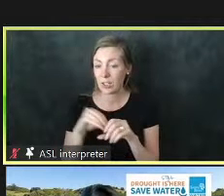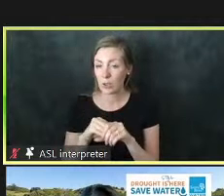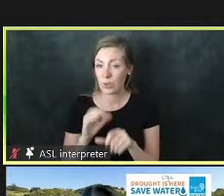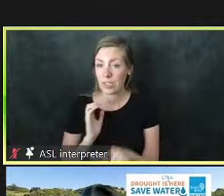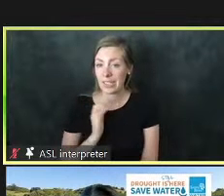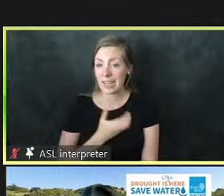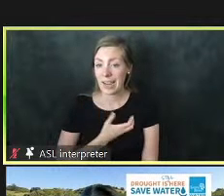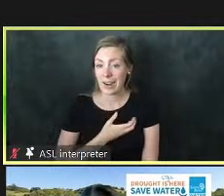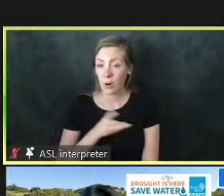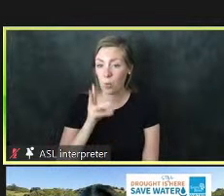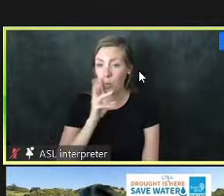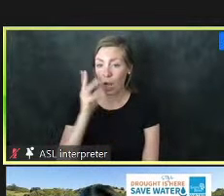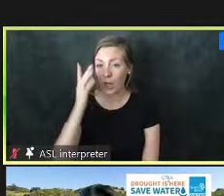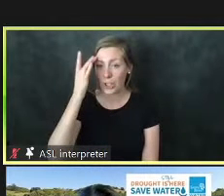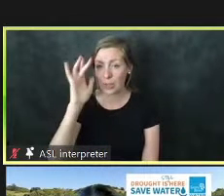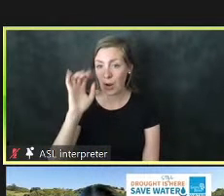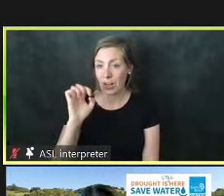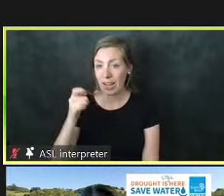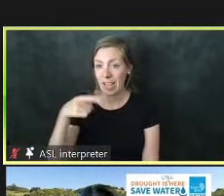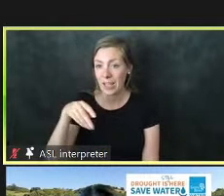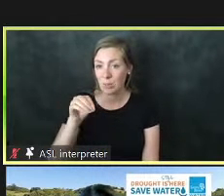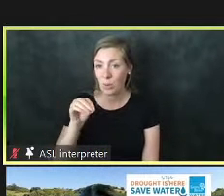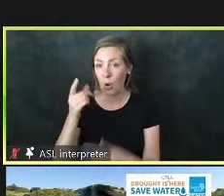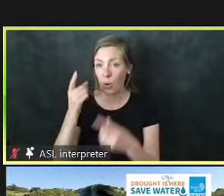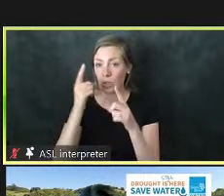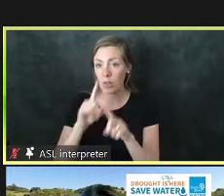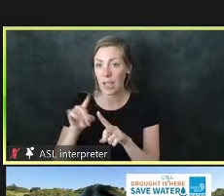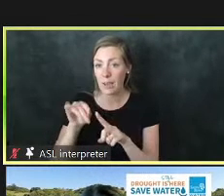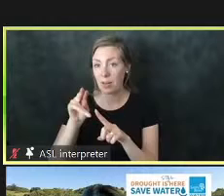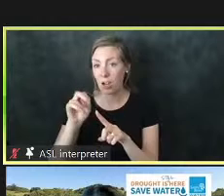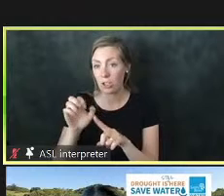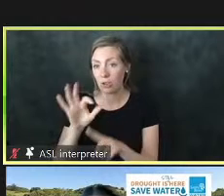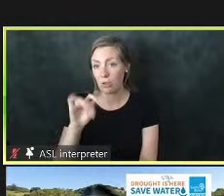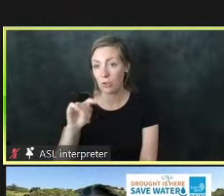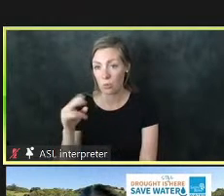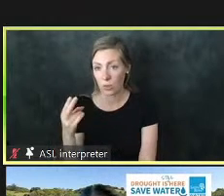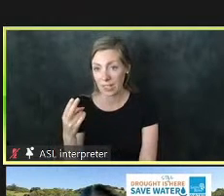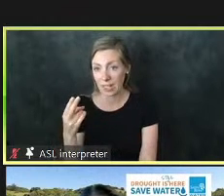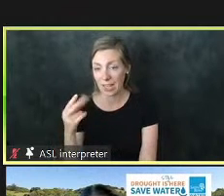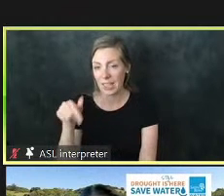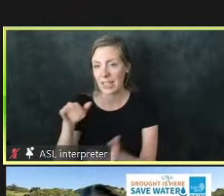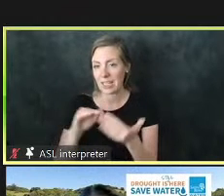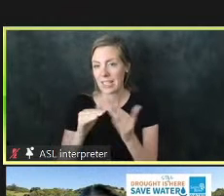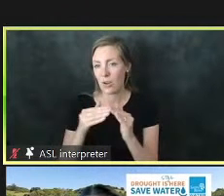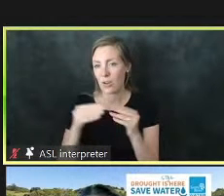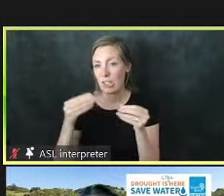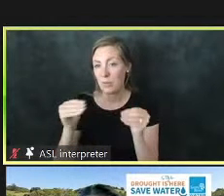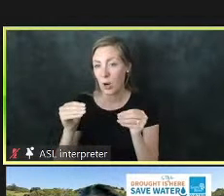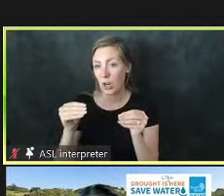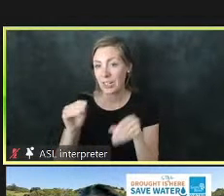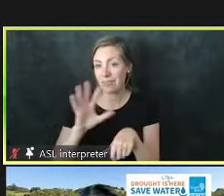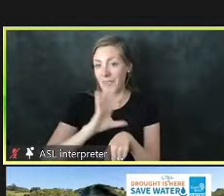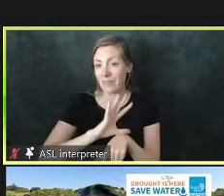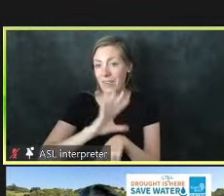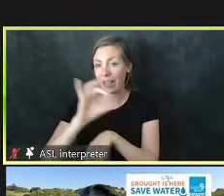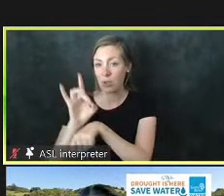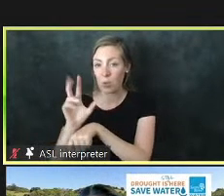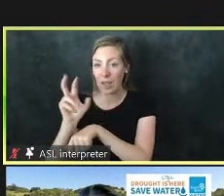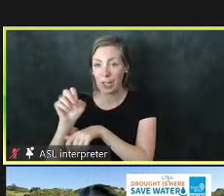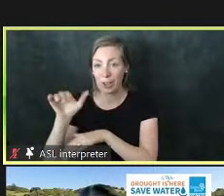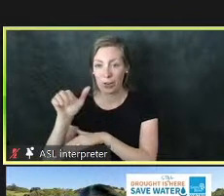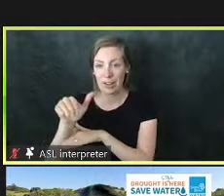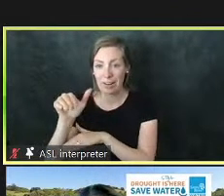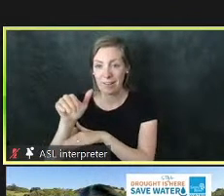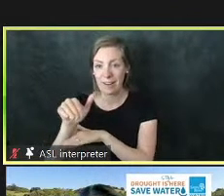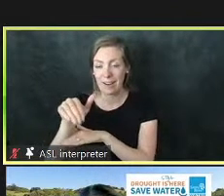Water Smart cantidad de Expo, which will herramientas para occur on ayudarles June 29th a at the downtown market estar from en 5 junio to 29 8:30 en la p.m. marqueta